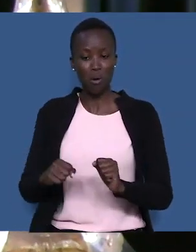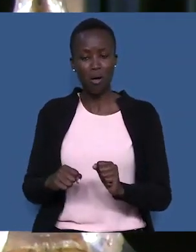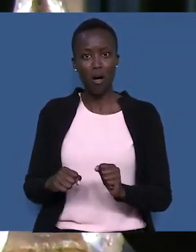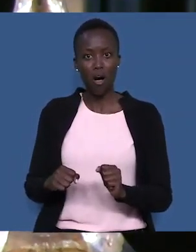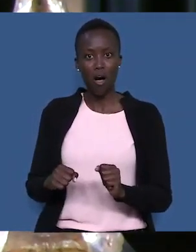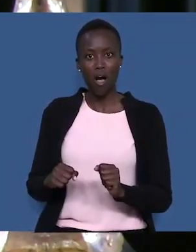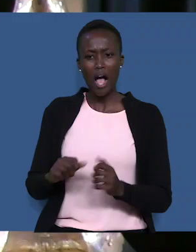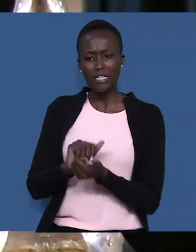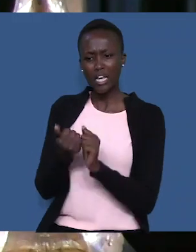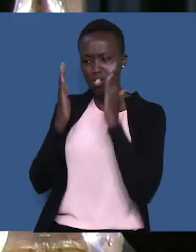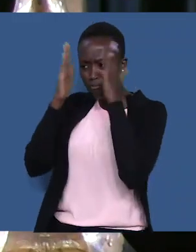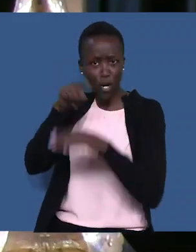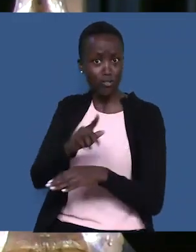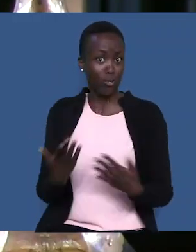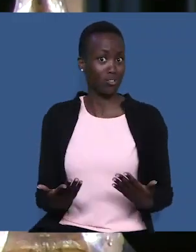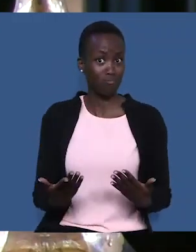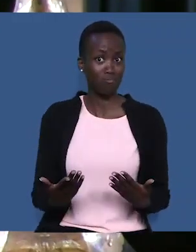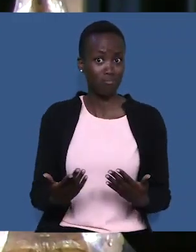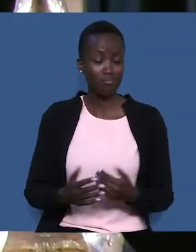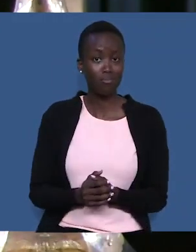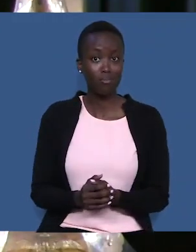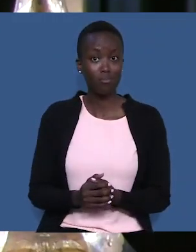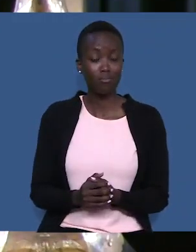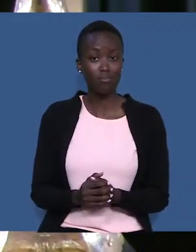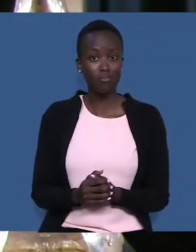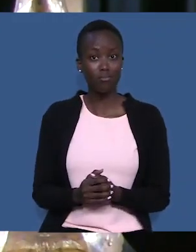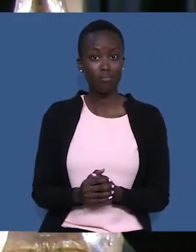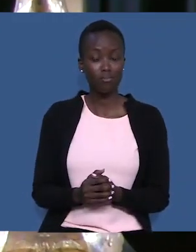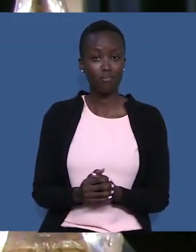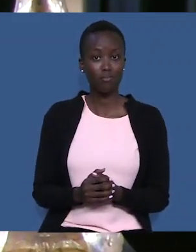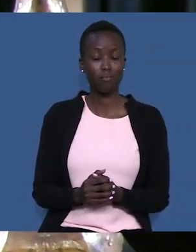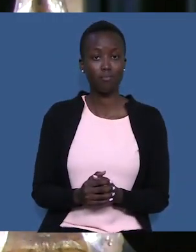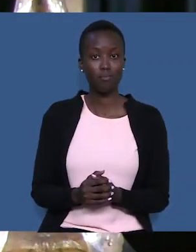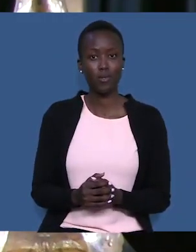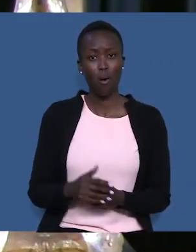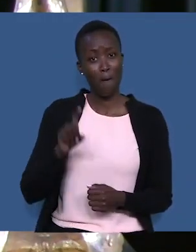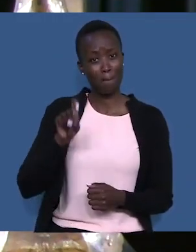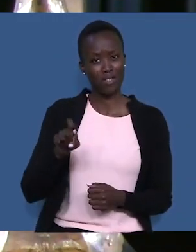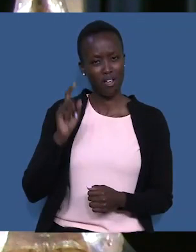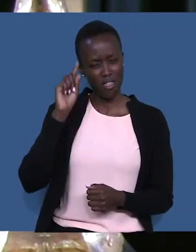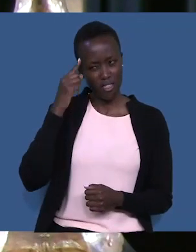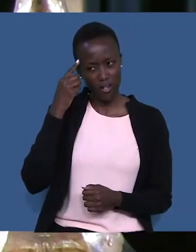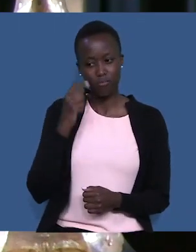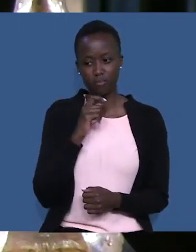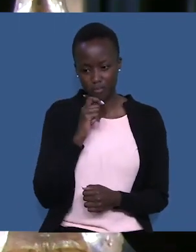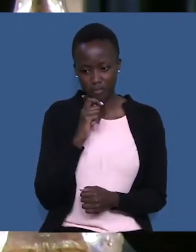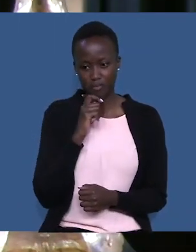things sometimes turn out to be enemies of the better and the best. So you must begin to ask yourself,